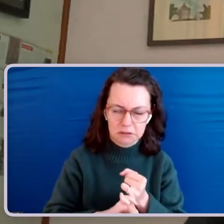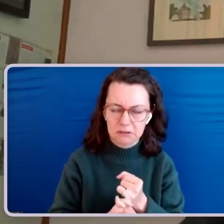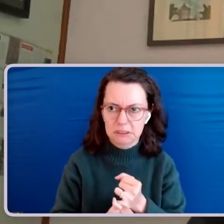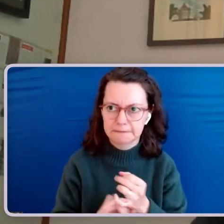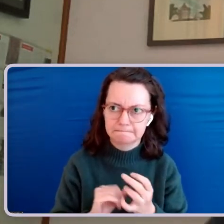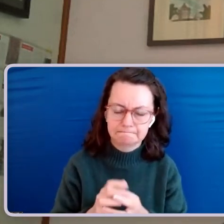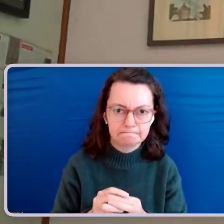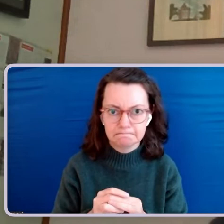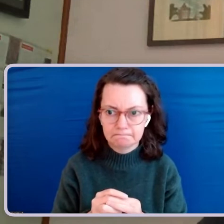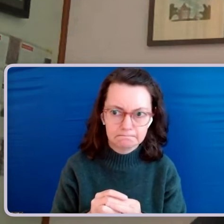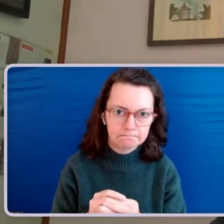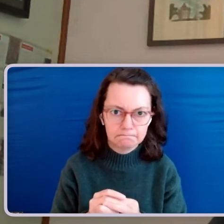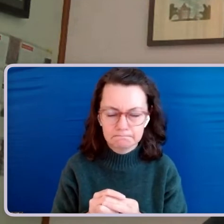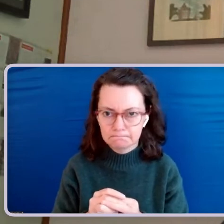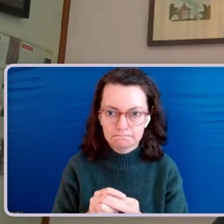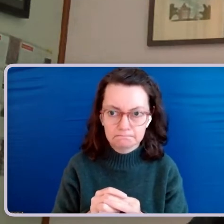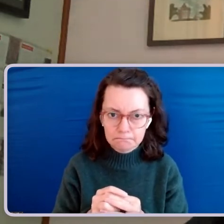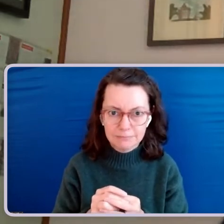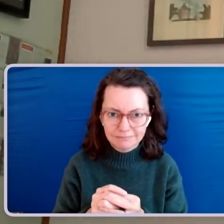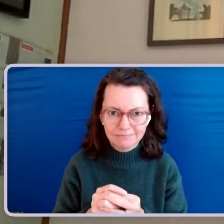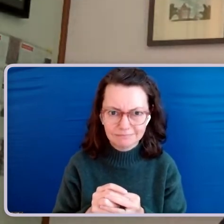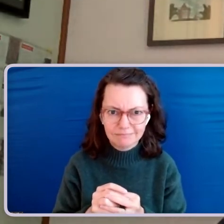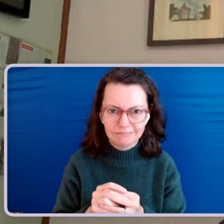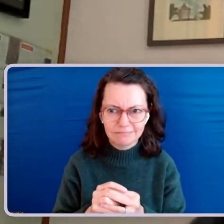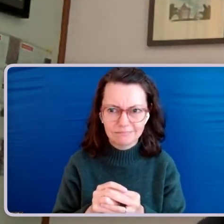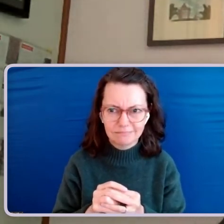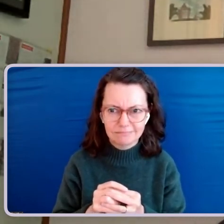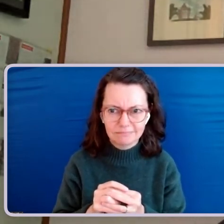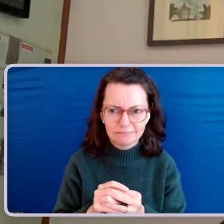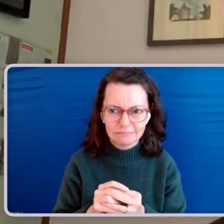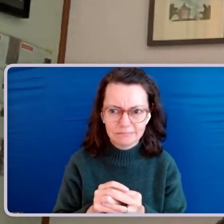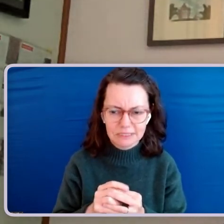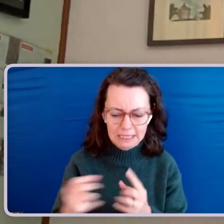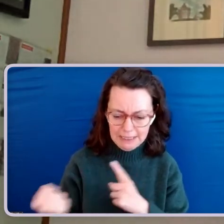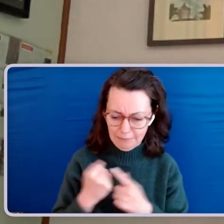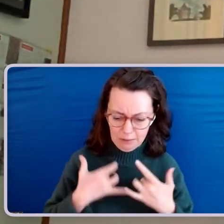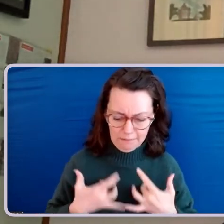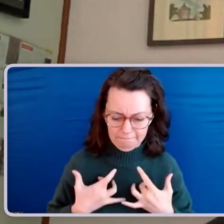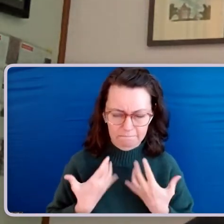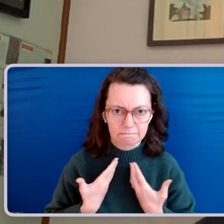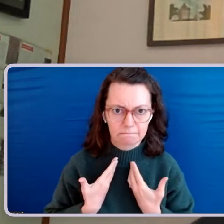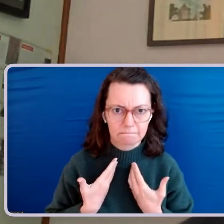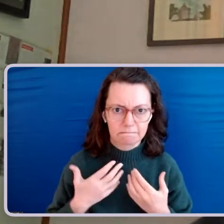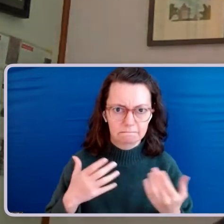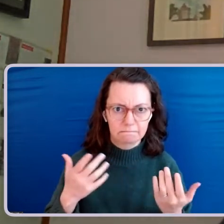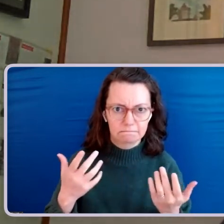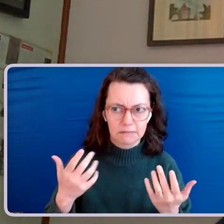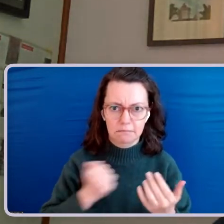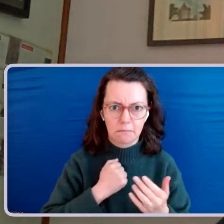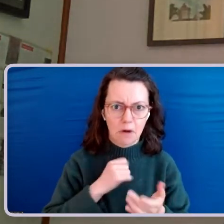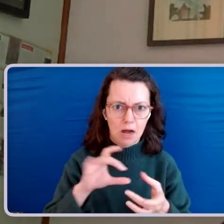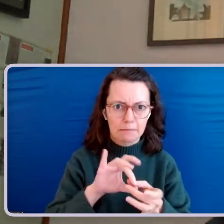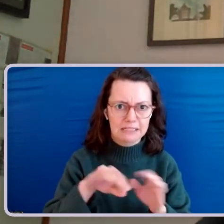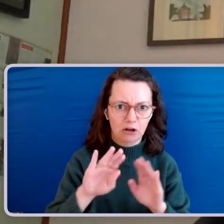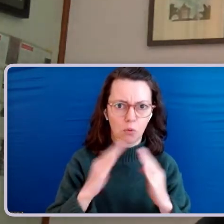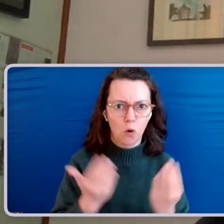play a significant role in how we perceive where we are in today's world. It's no longer